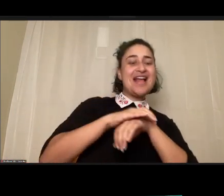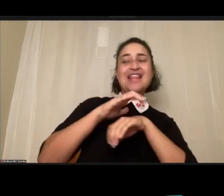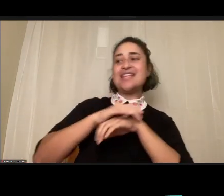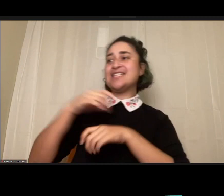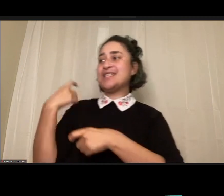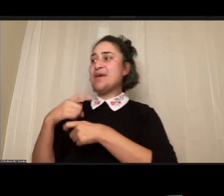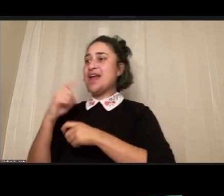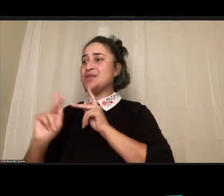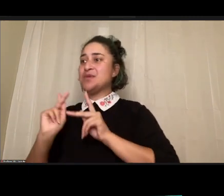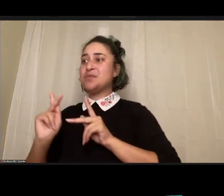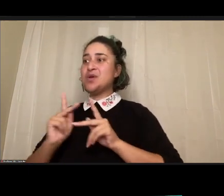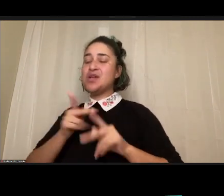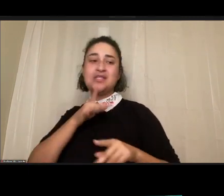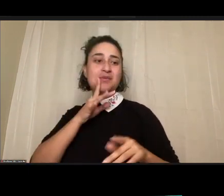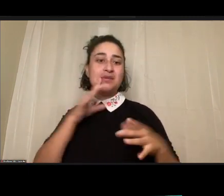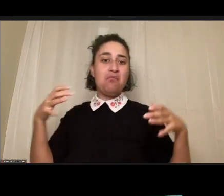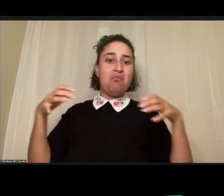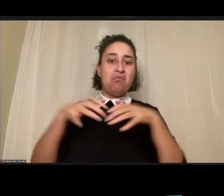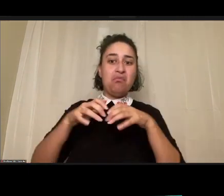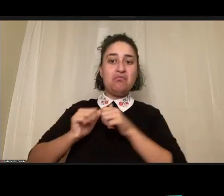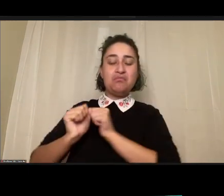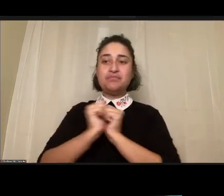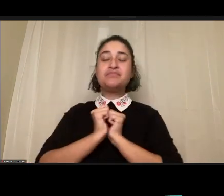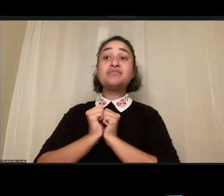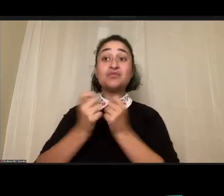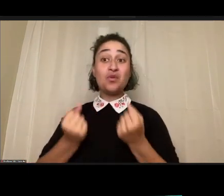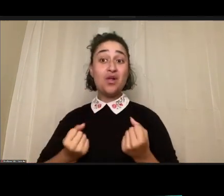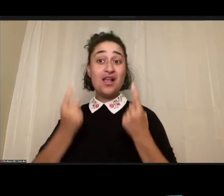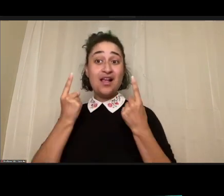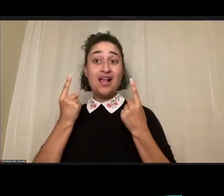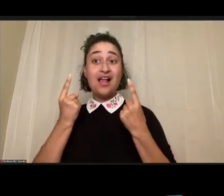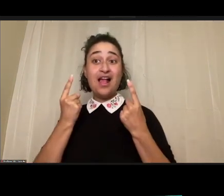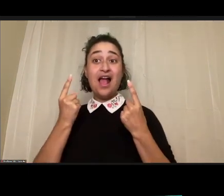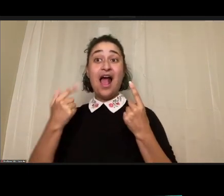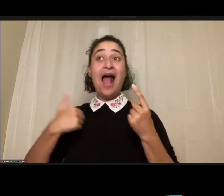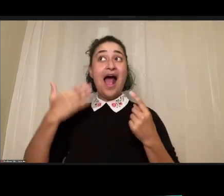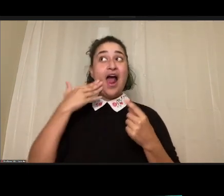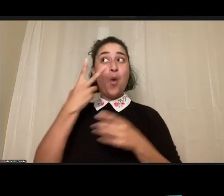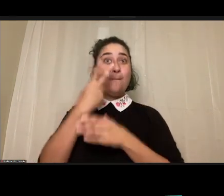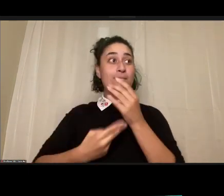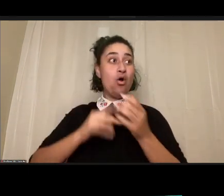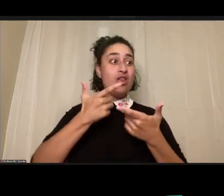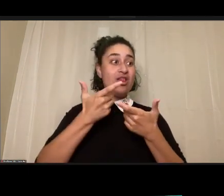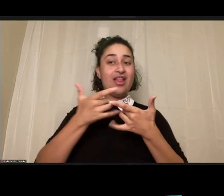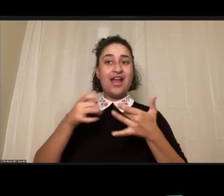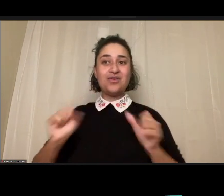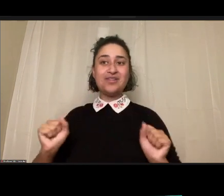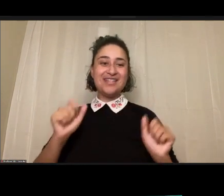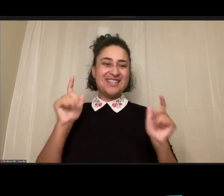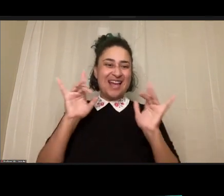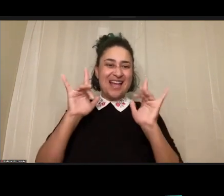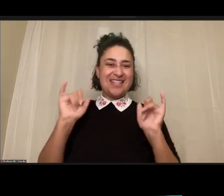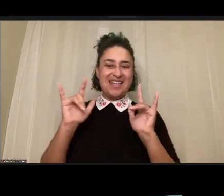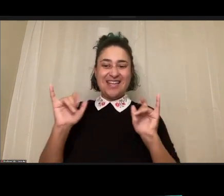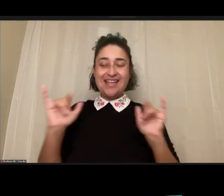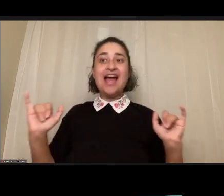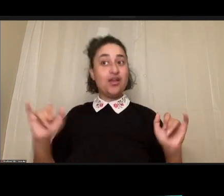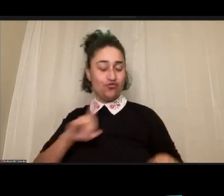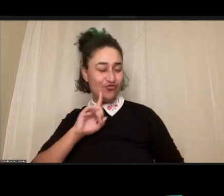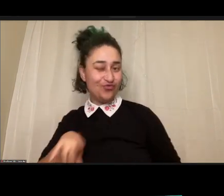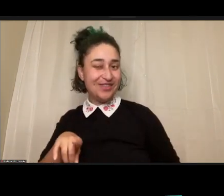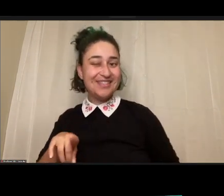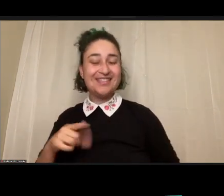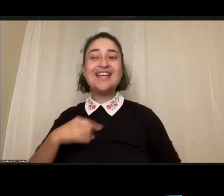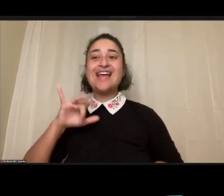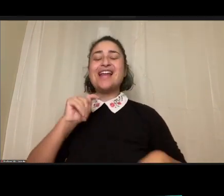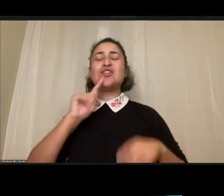imagine, I am being misunderstood by both two languages. Ay, ay, ay, ay, ay, ay, ay, ay. No, really. It is a